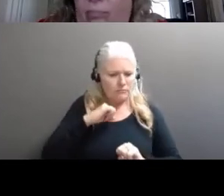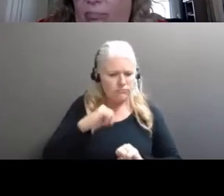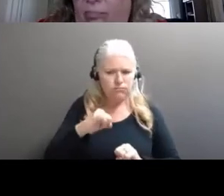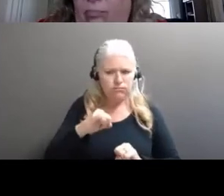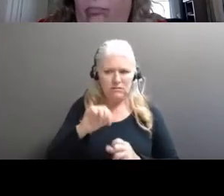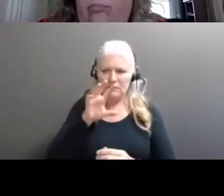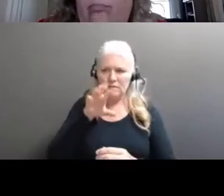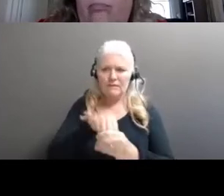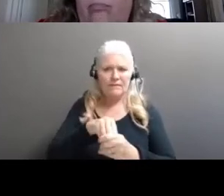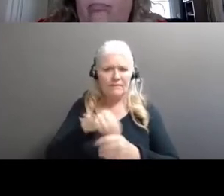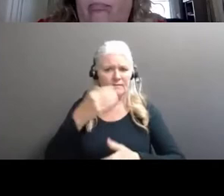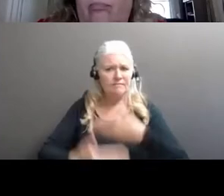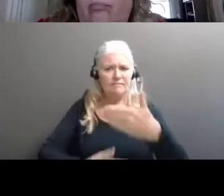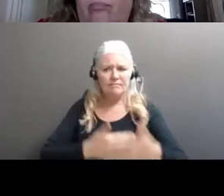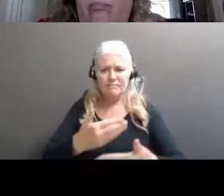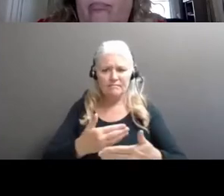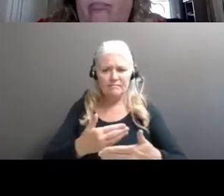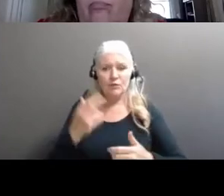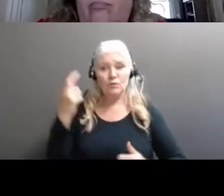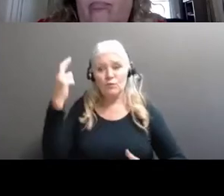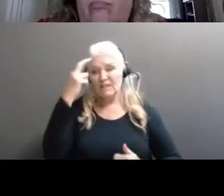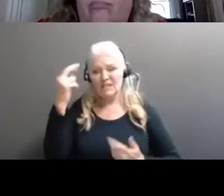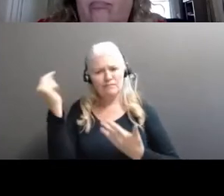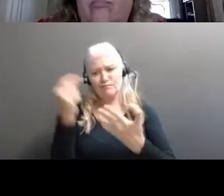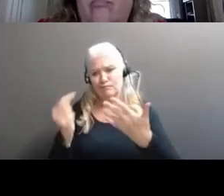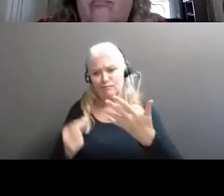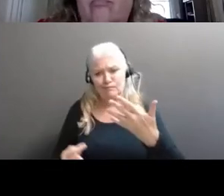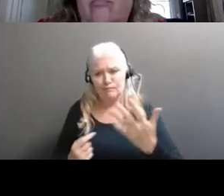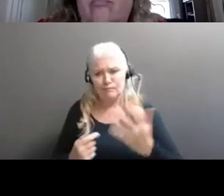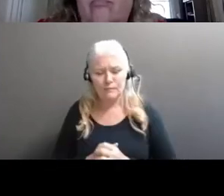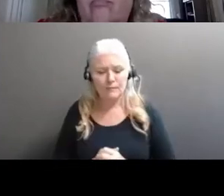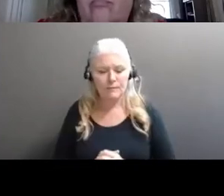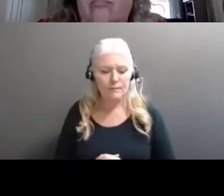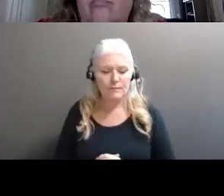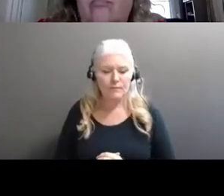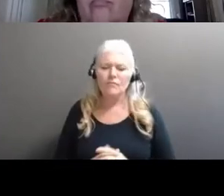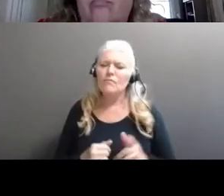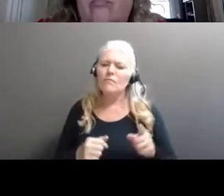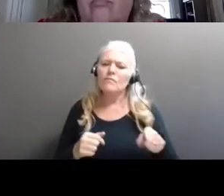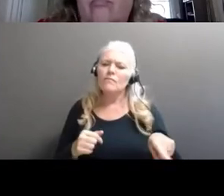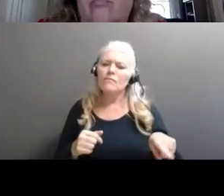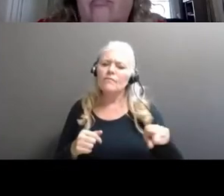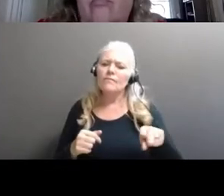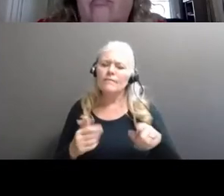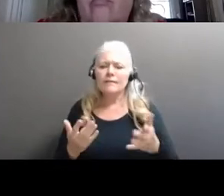of reasons, some of them you listed earlier. Is there